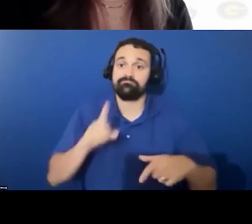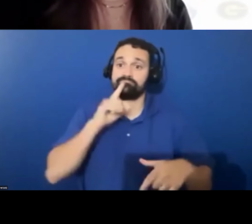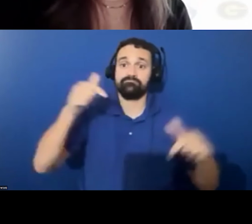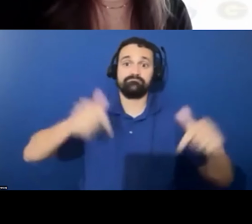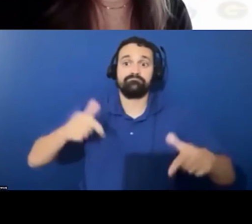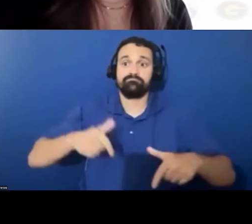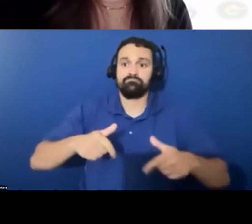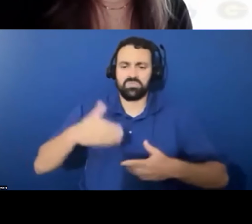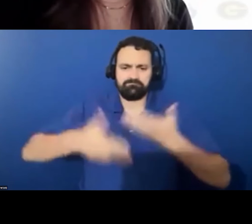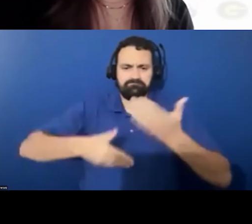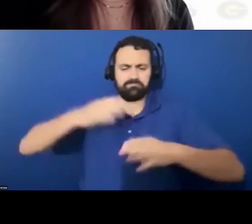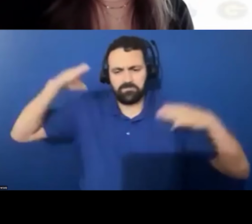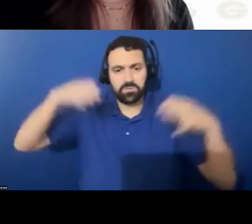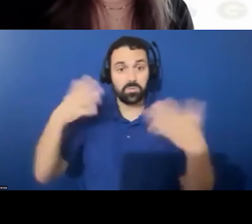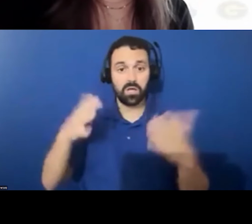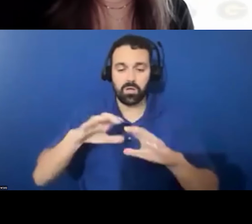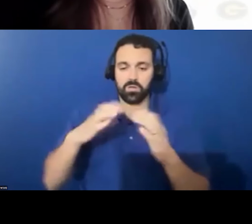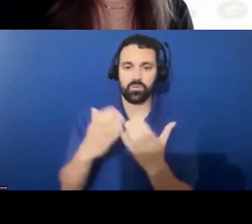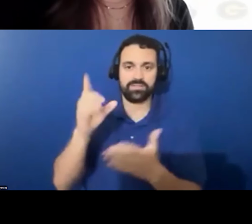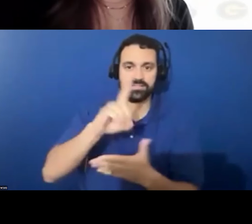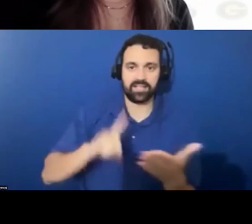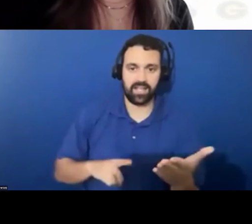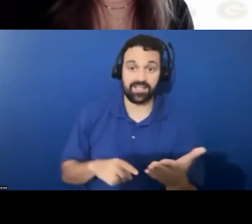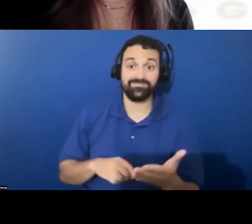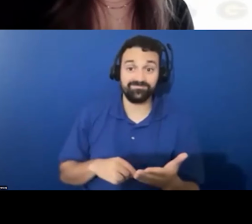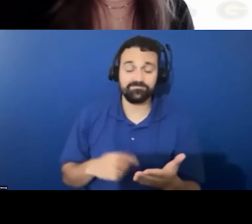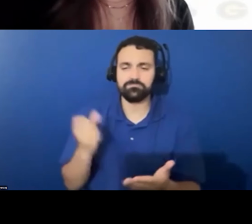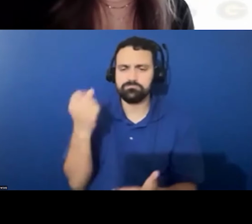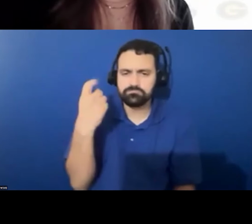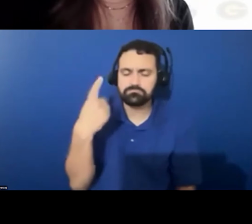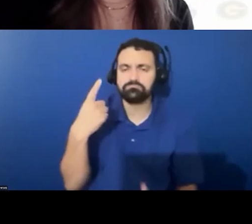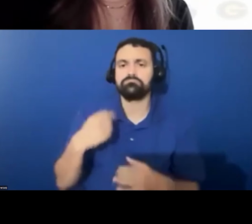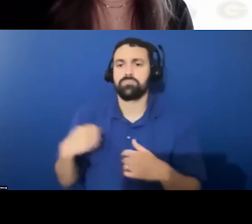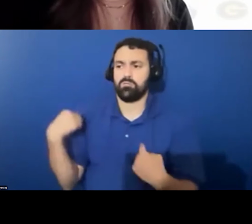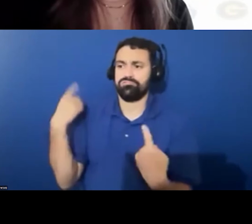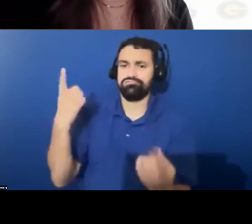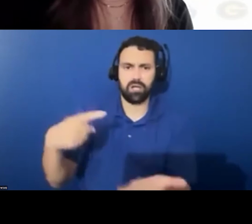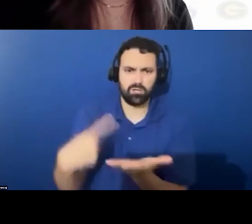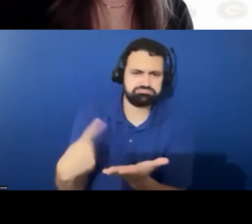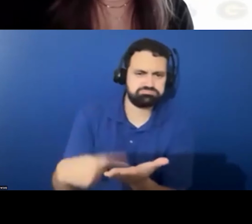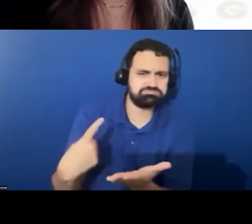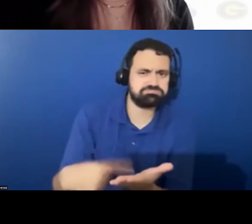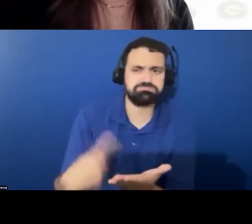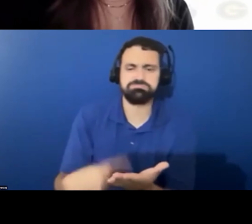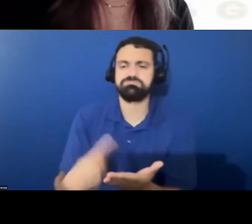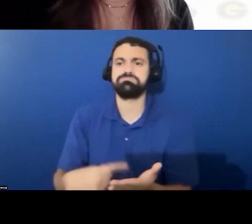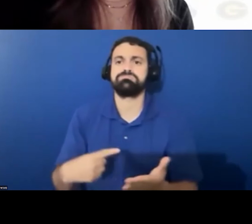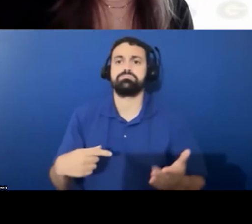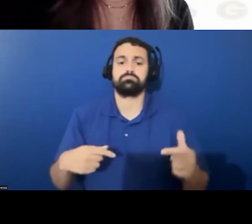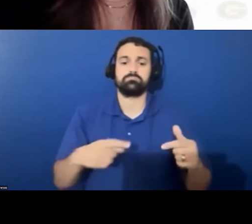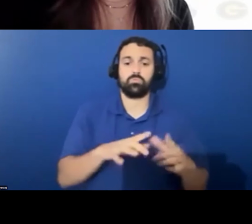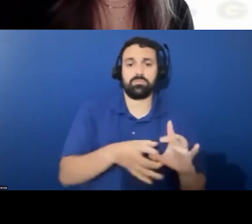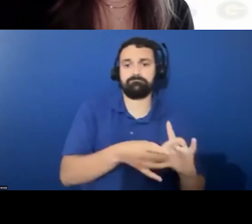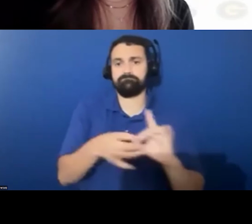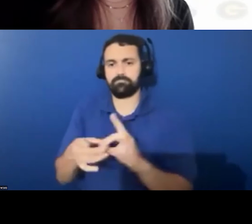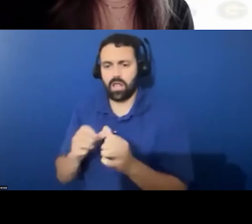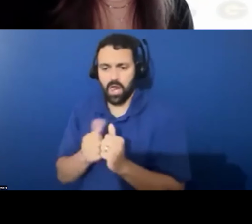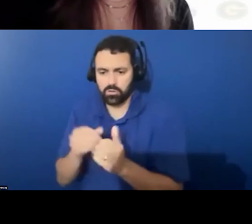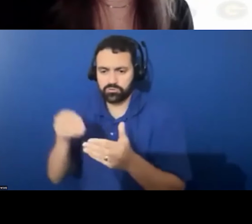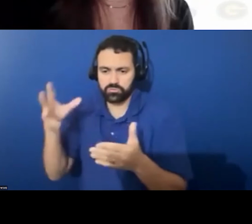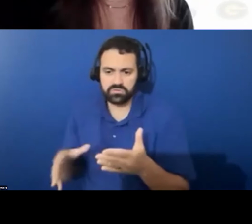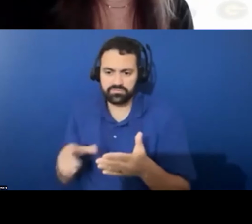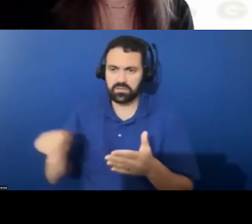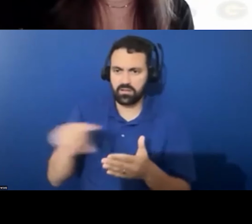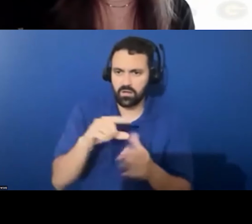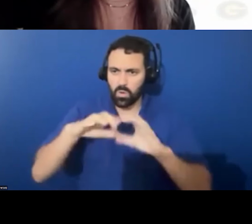on course design. This session pulls together everything we've been covering so far and connects directly to how students experience your courses every